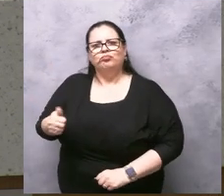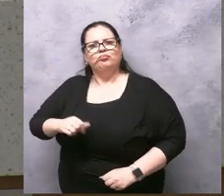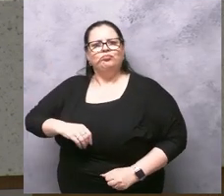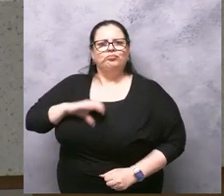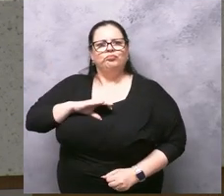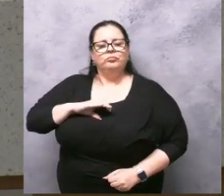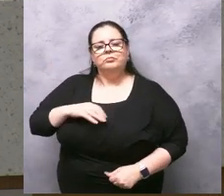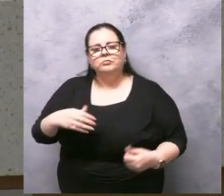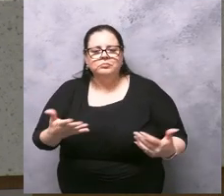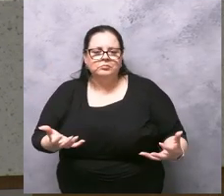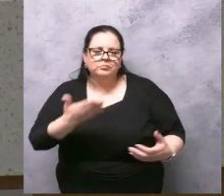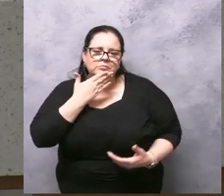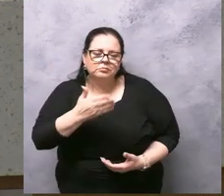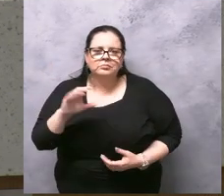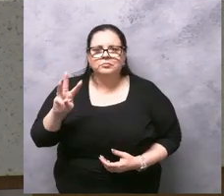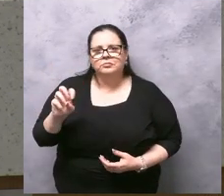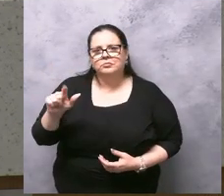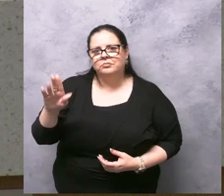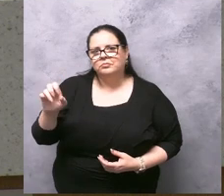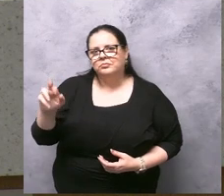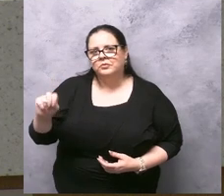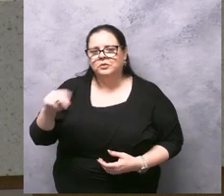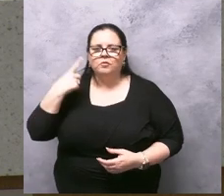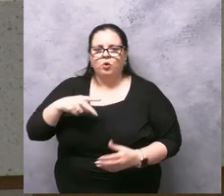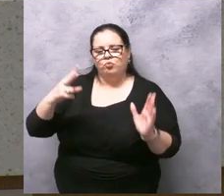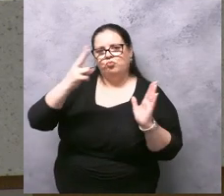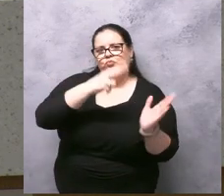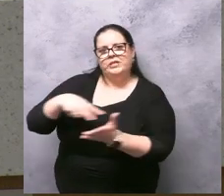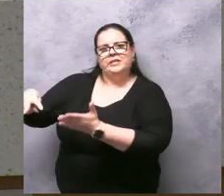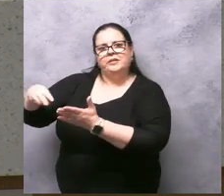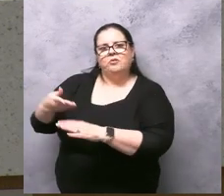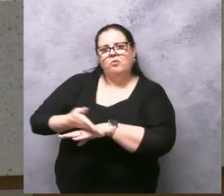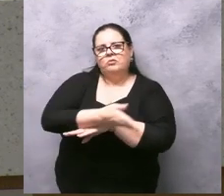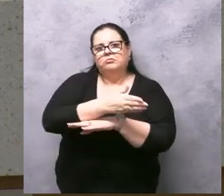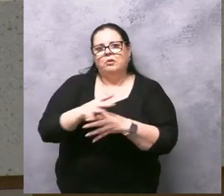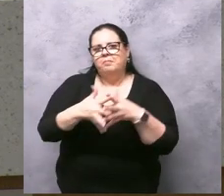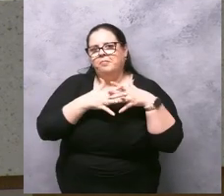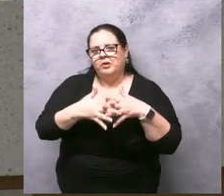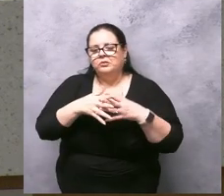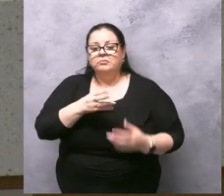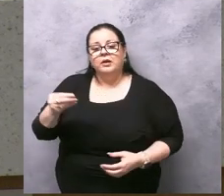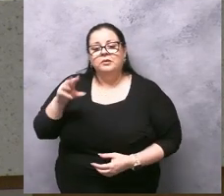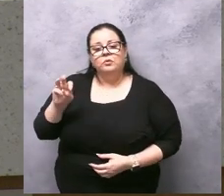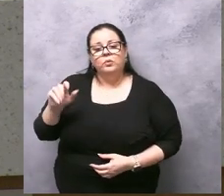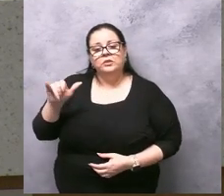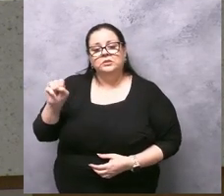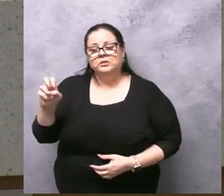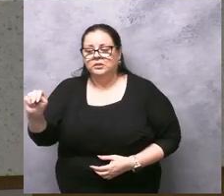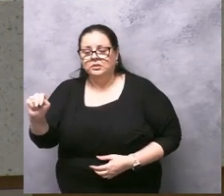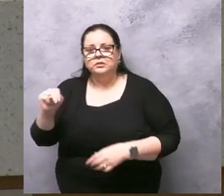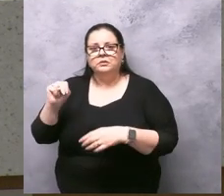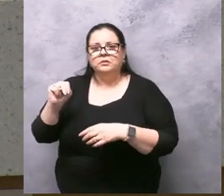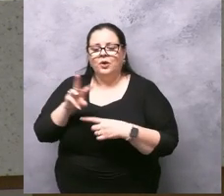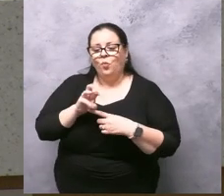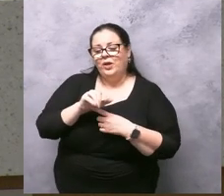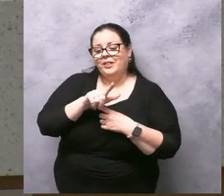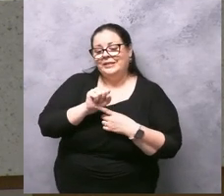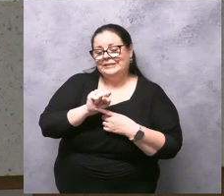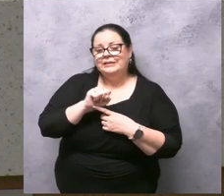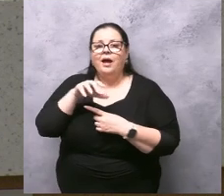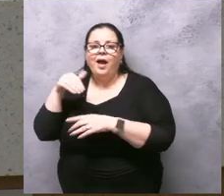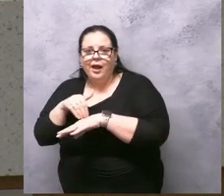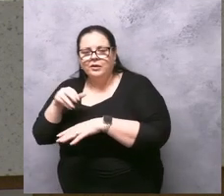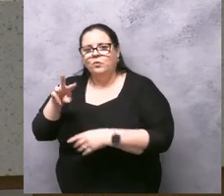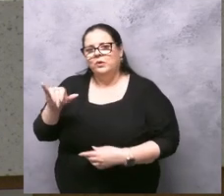I want to thank Wilburn for letting me come out for Read Across America, and Ms. Willis out of Wilson for the beauty of Wilson, a wonderful multicultural